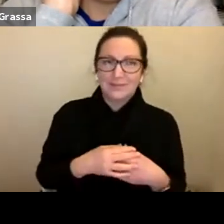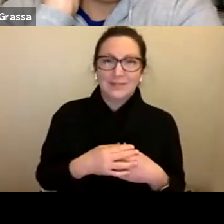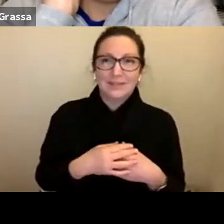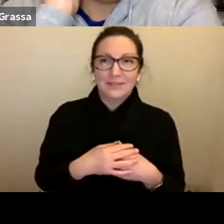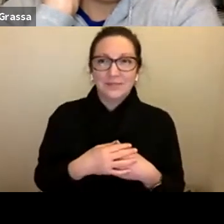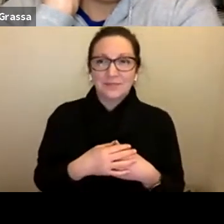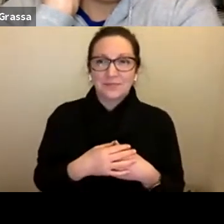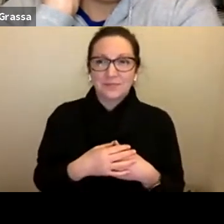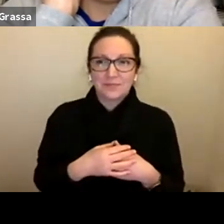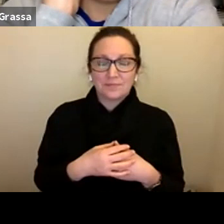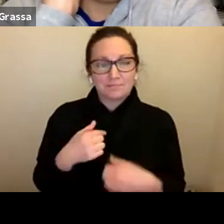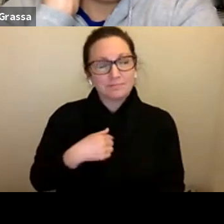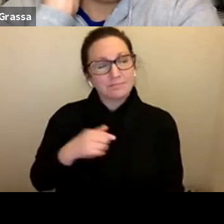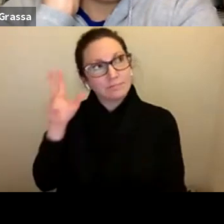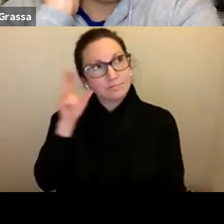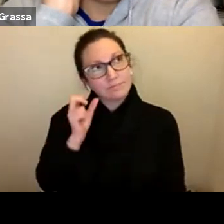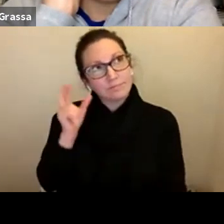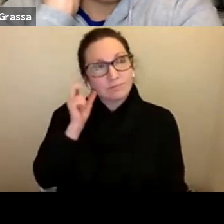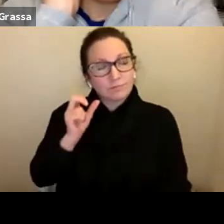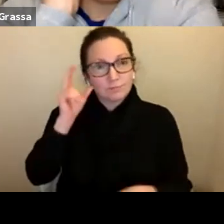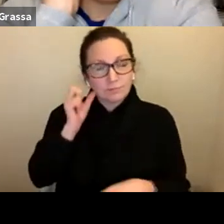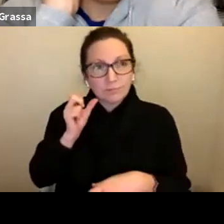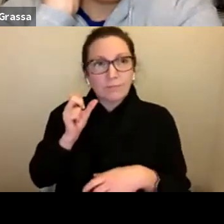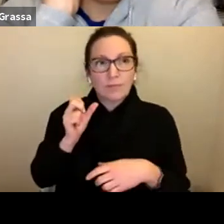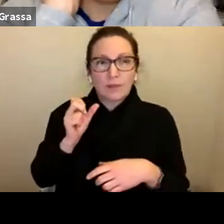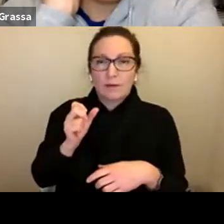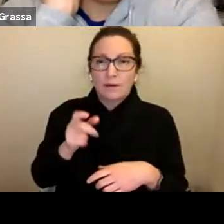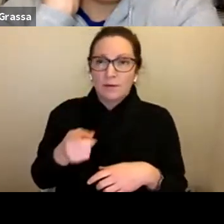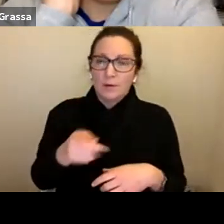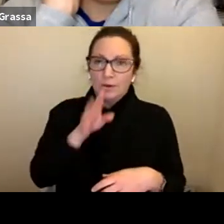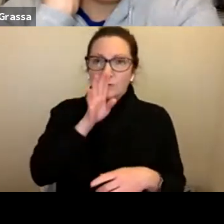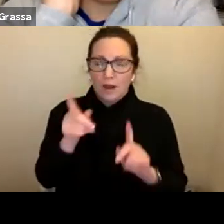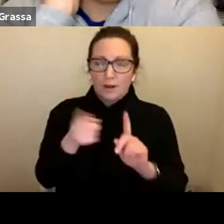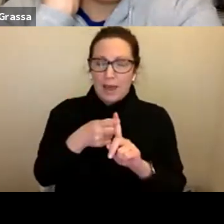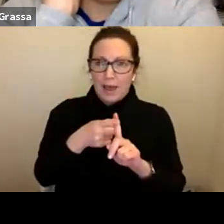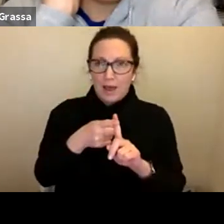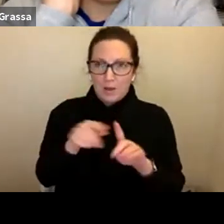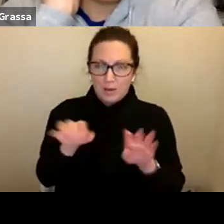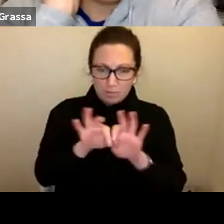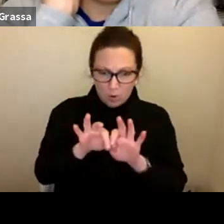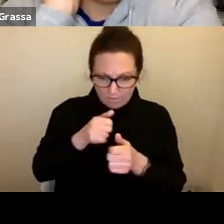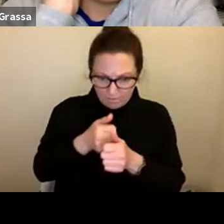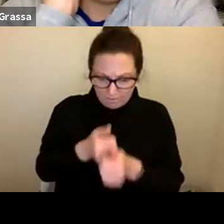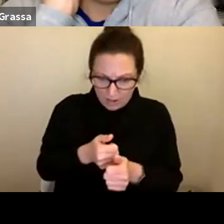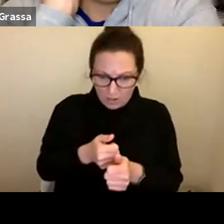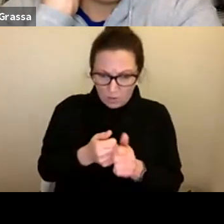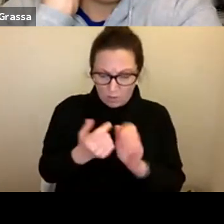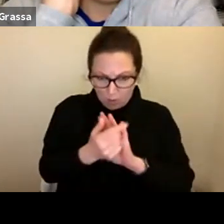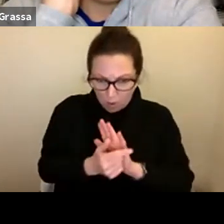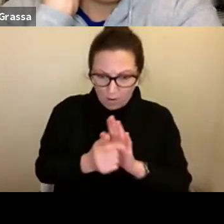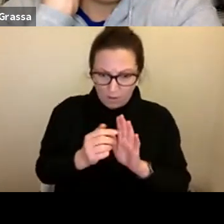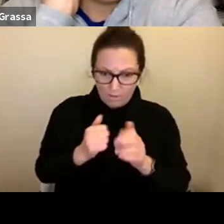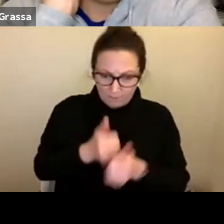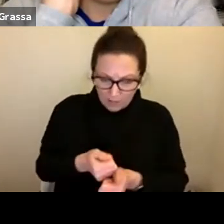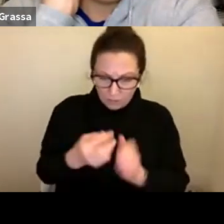it reminded me, as you speak of guardrails, I'm imagining this work that we're doing